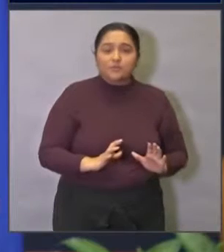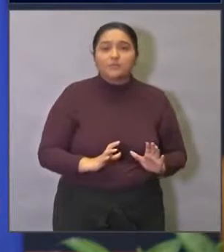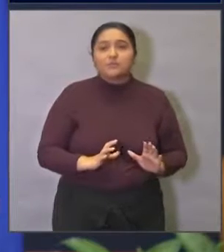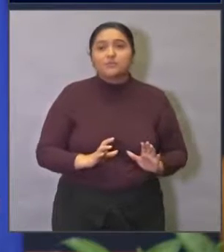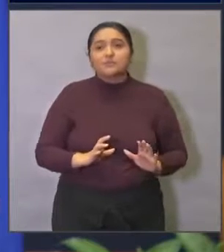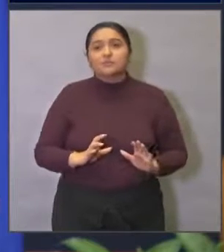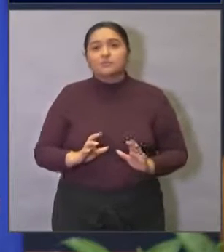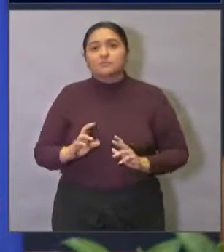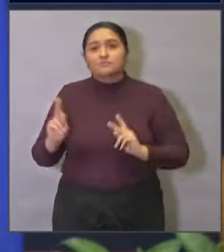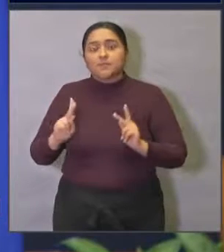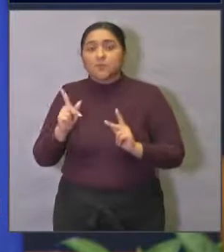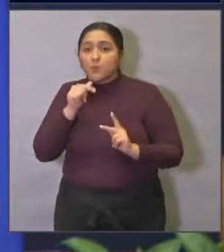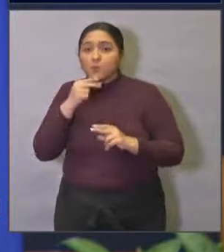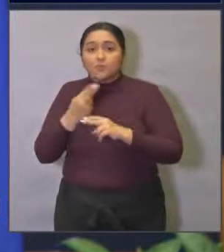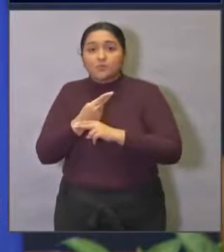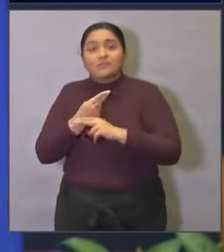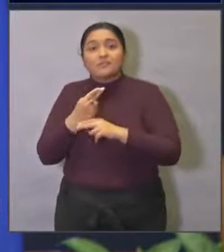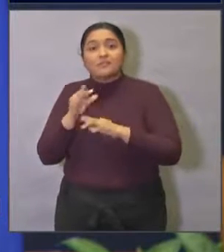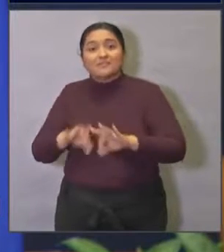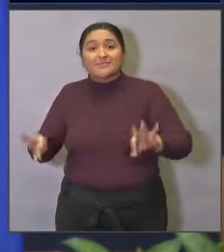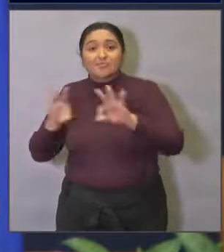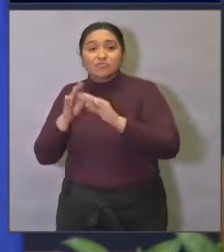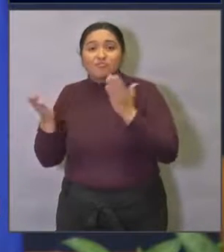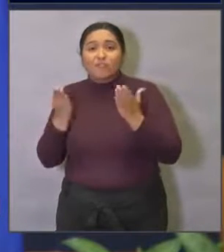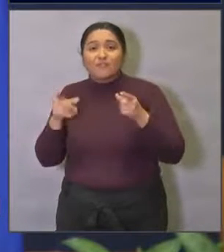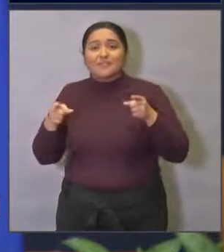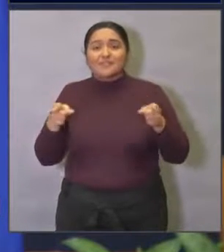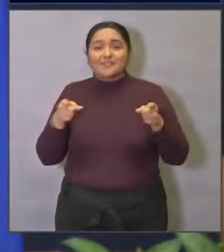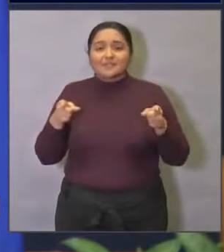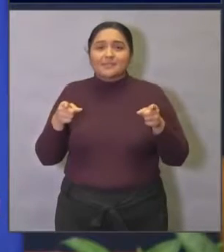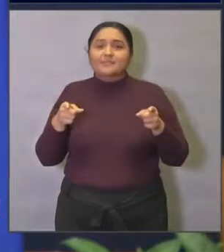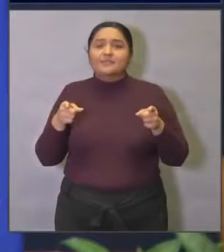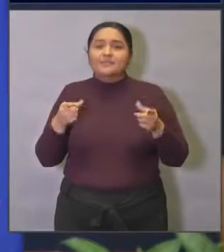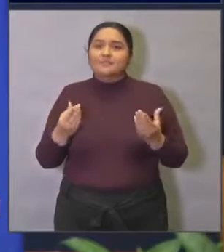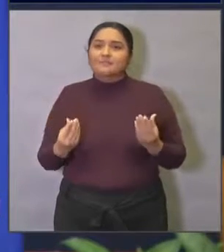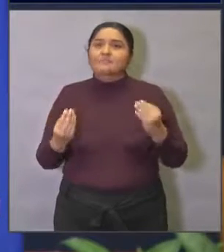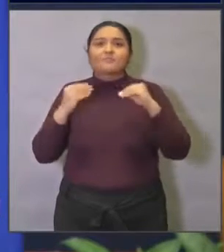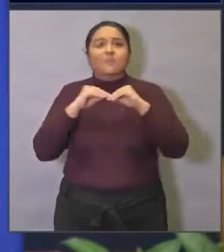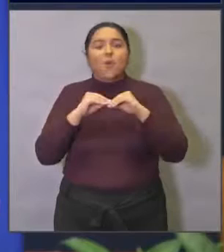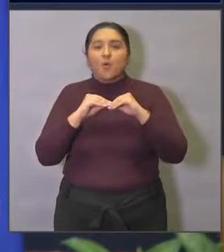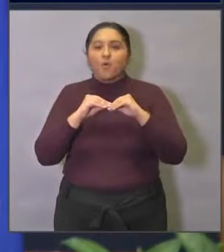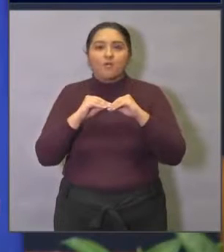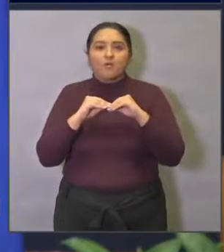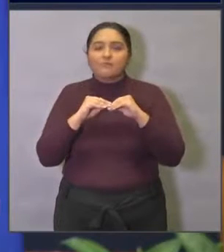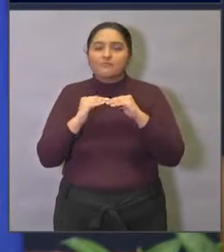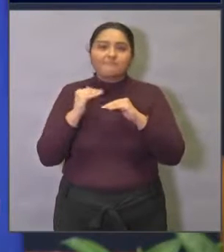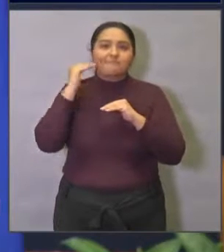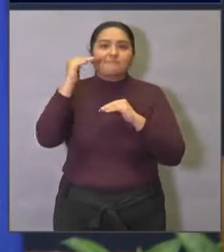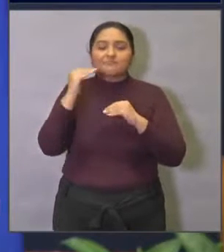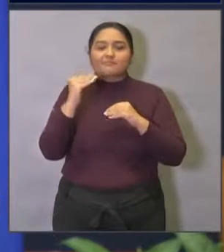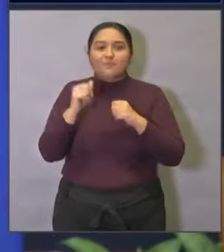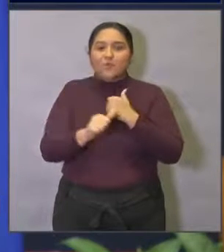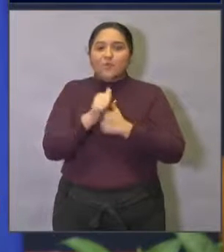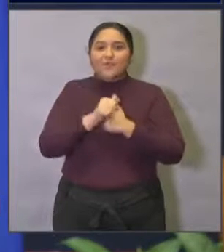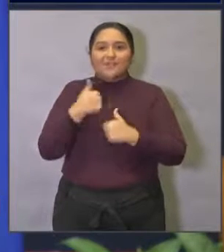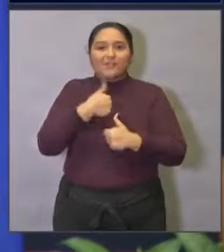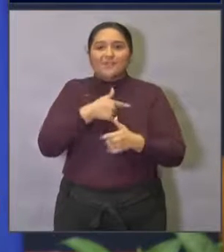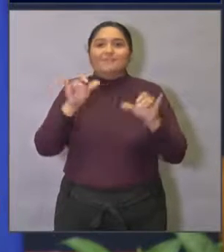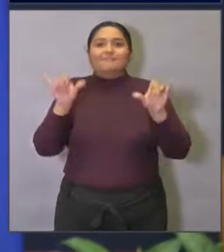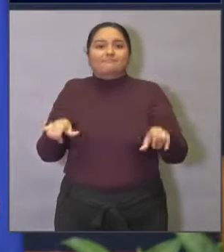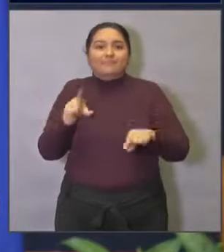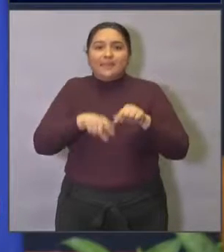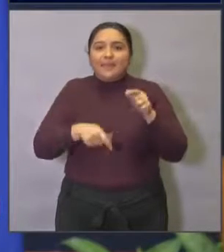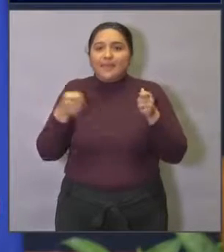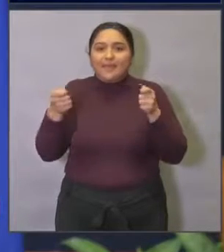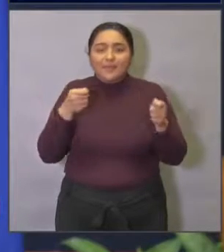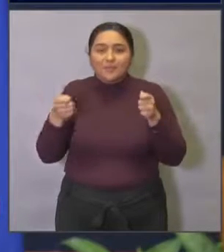using an essential service presents more than enough risks than what we can all handle. So please keep your interactions with